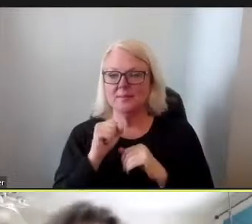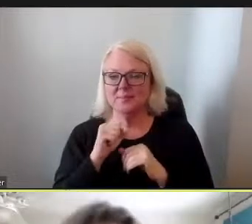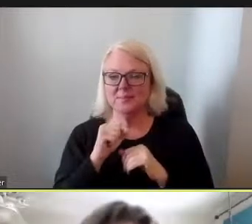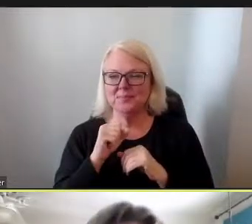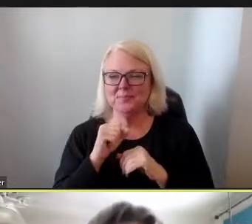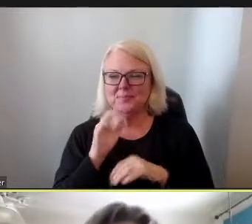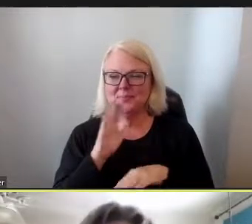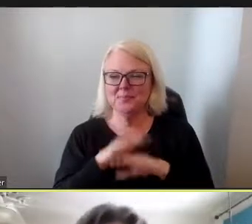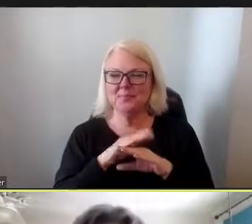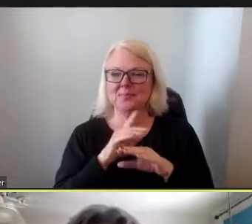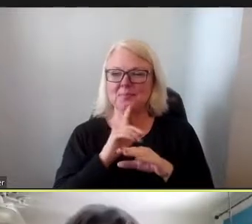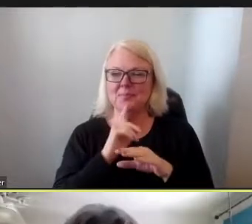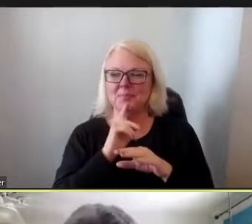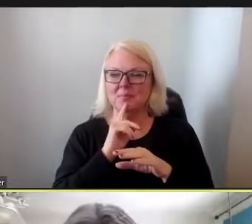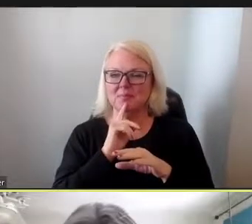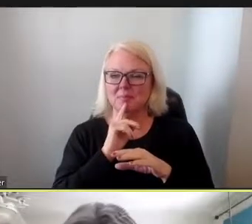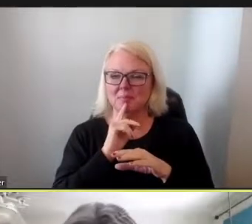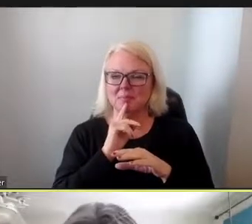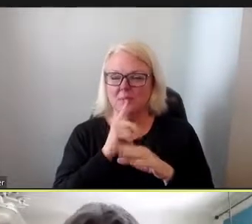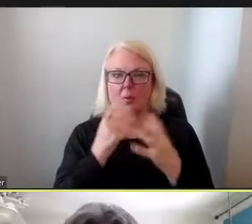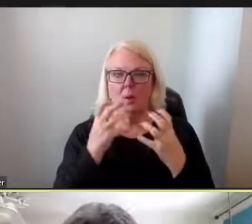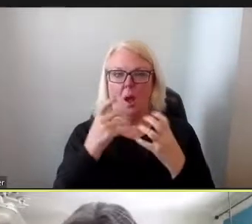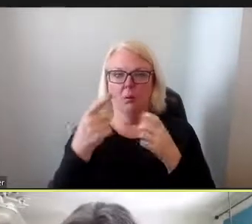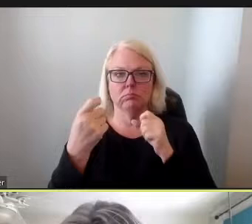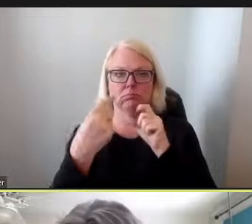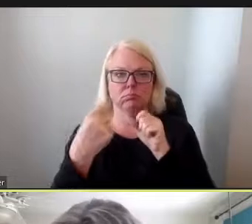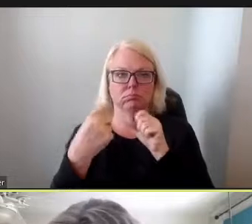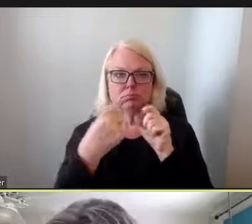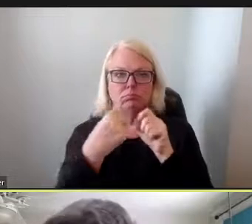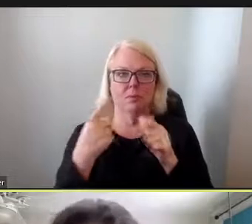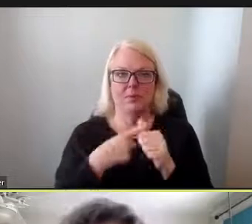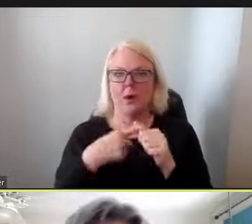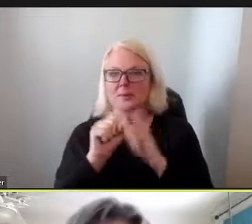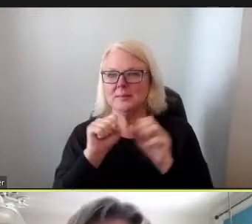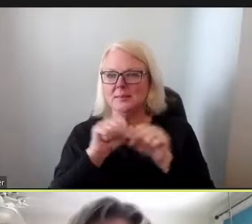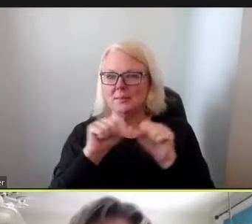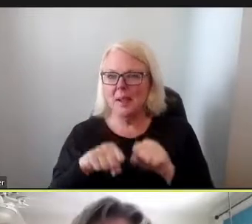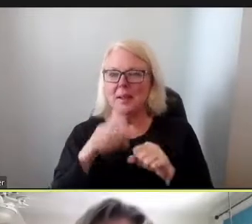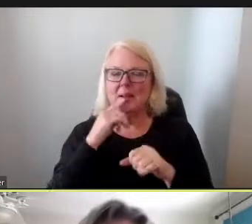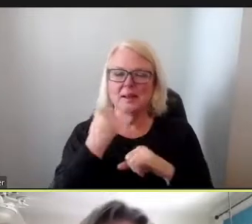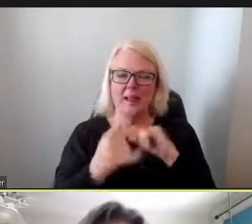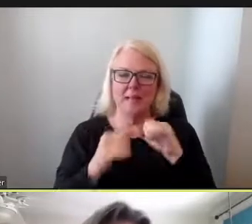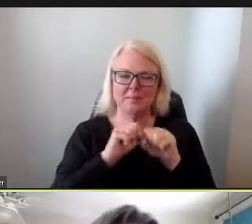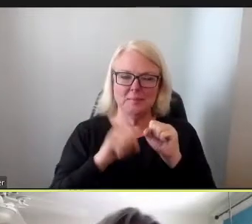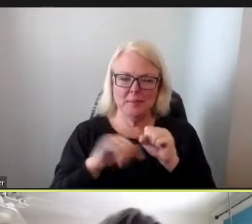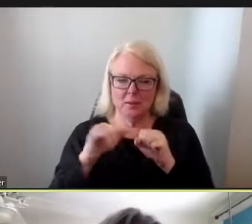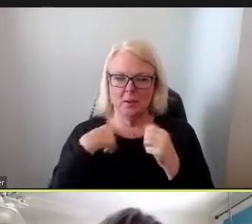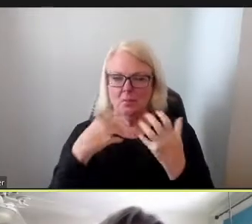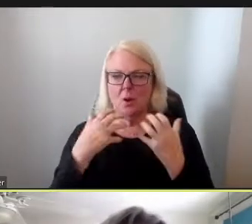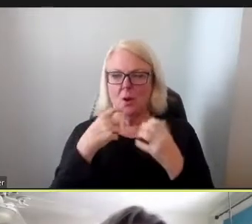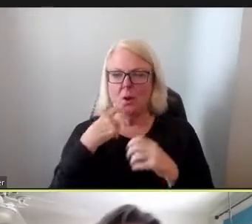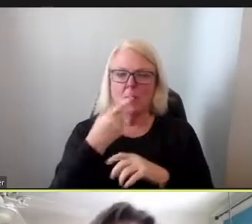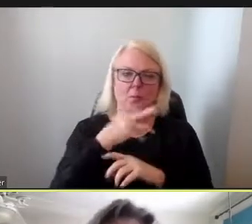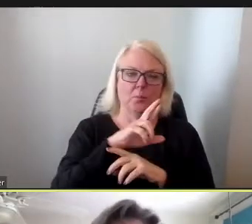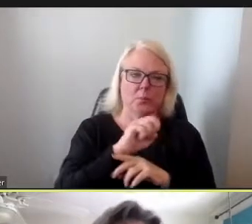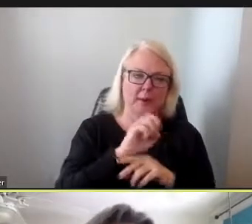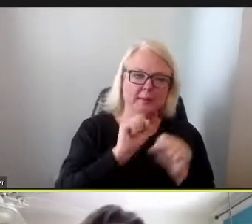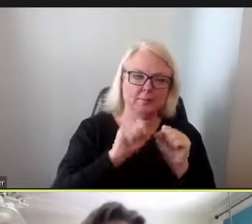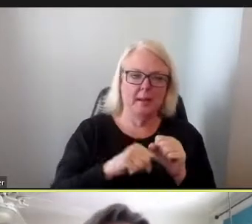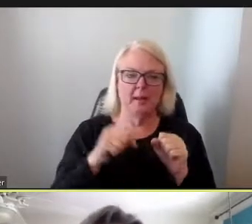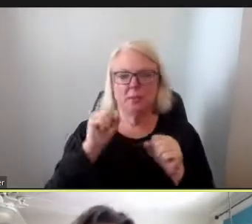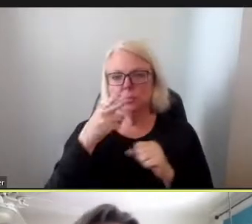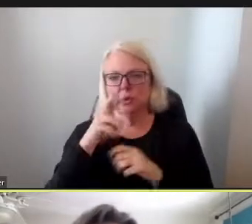I was on a real mania for feedback. That first semester and last semester too, I was doing pre-semester surveys